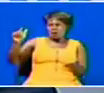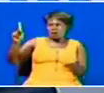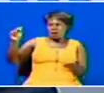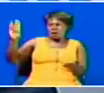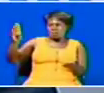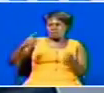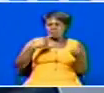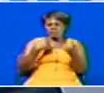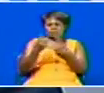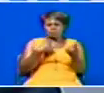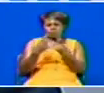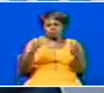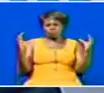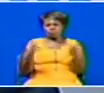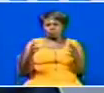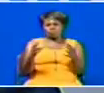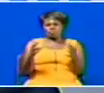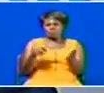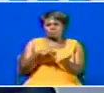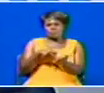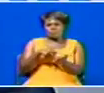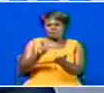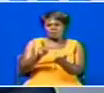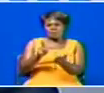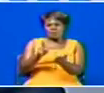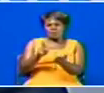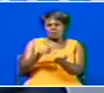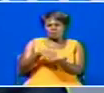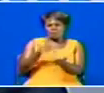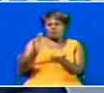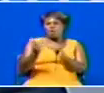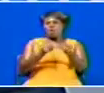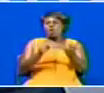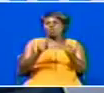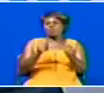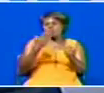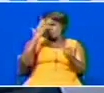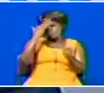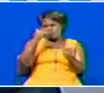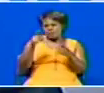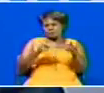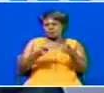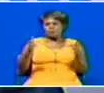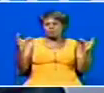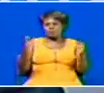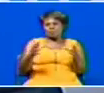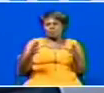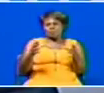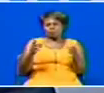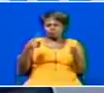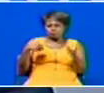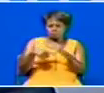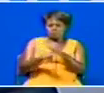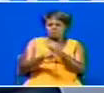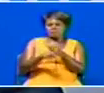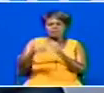Now, the telecommunications space in Kenya is expected to become even more competitive after Jamii Telecom made an aggressive entry into